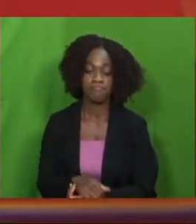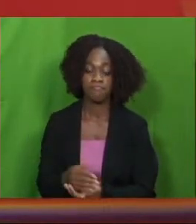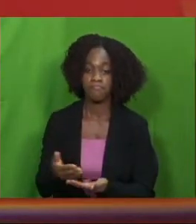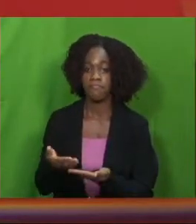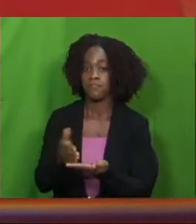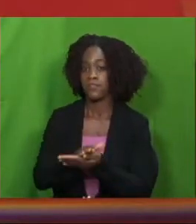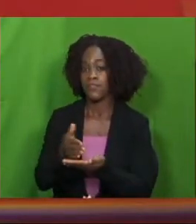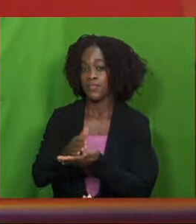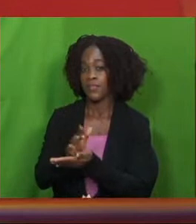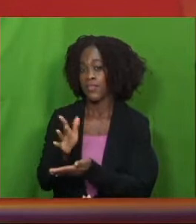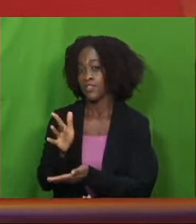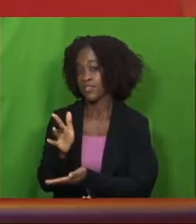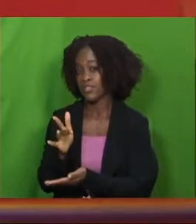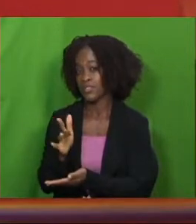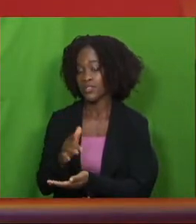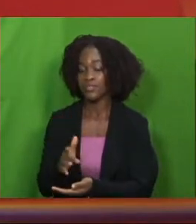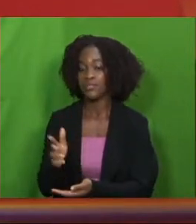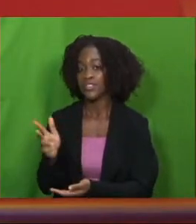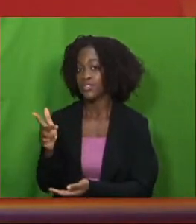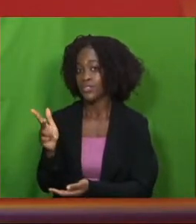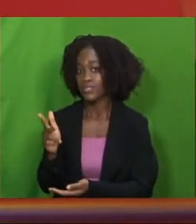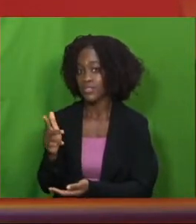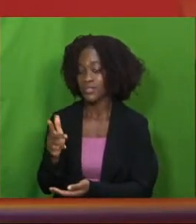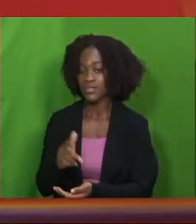page 23,